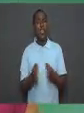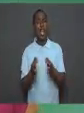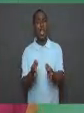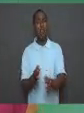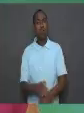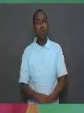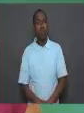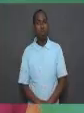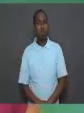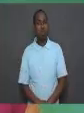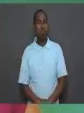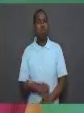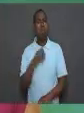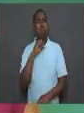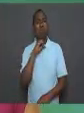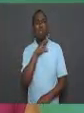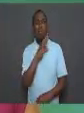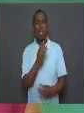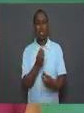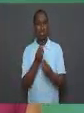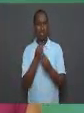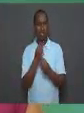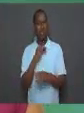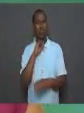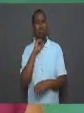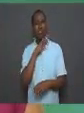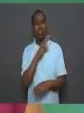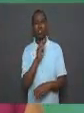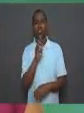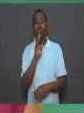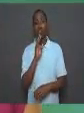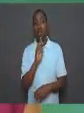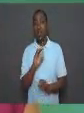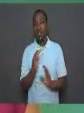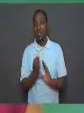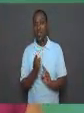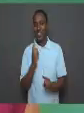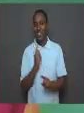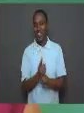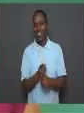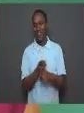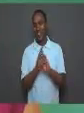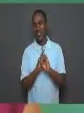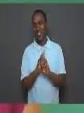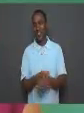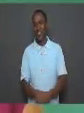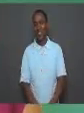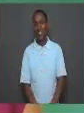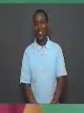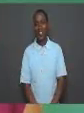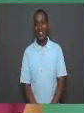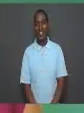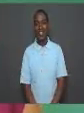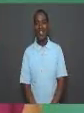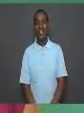by contaminated food or water, then you are correct. Let